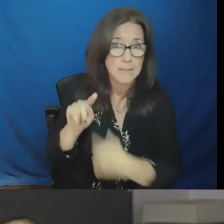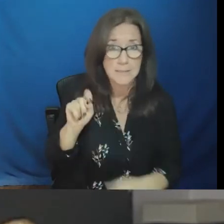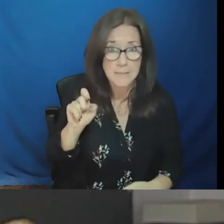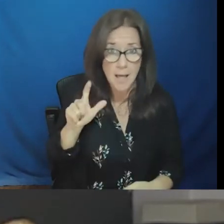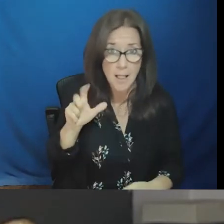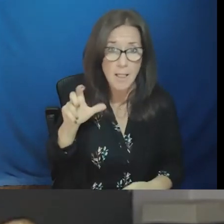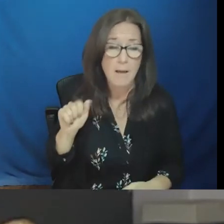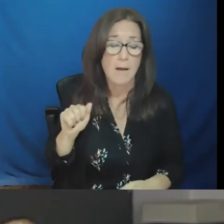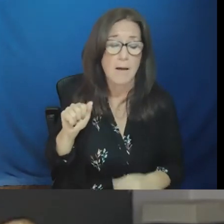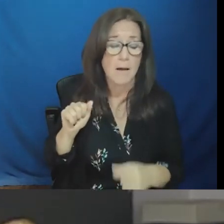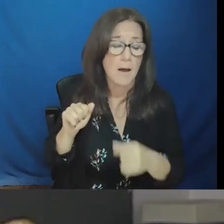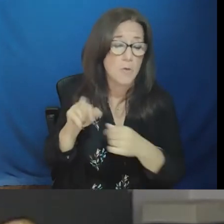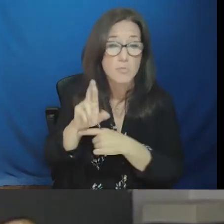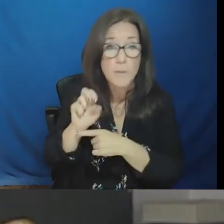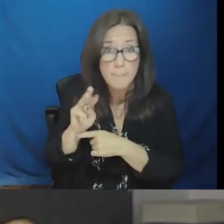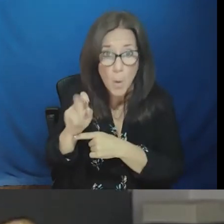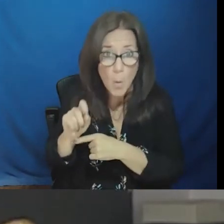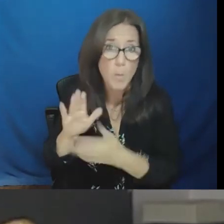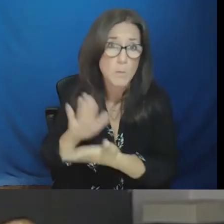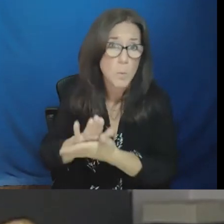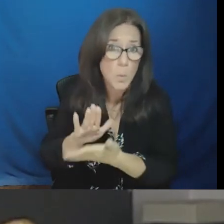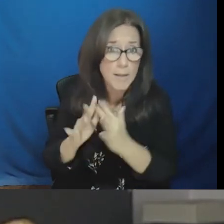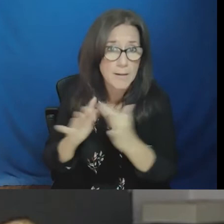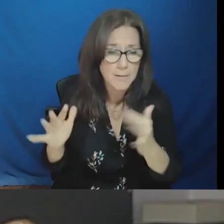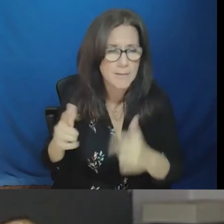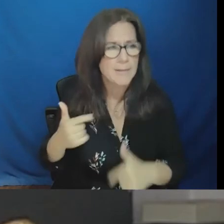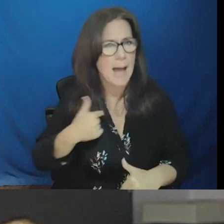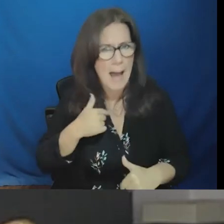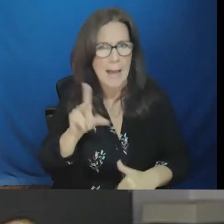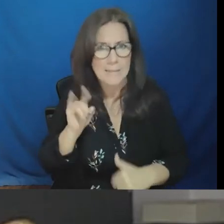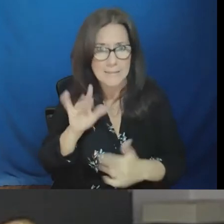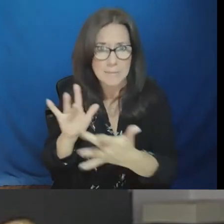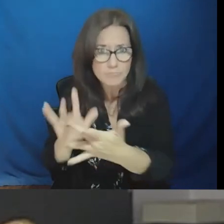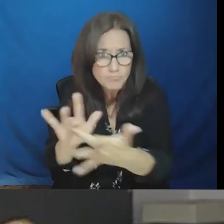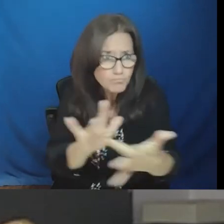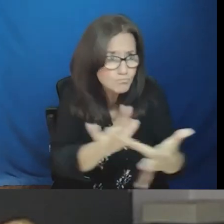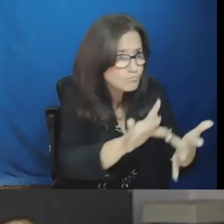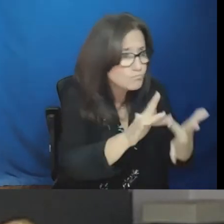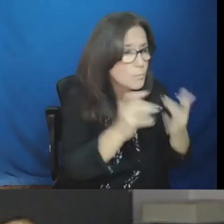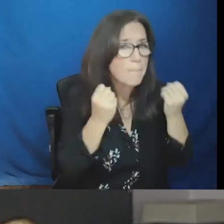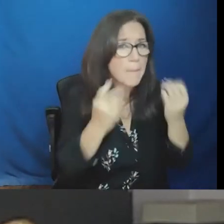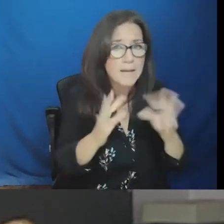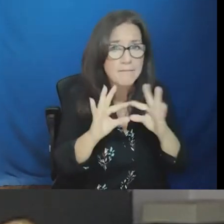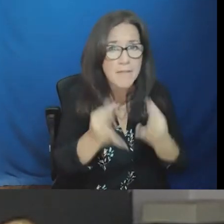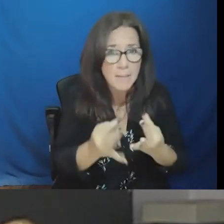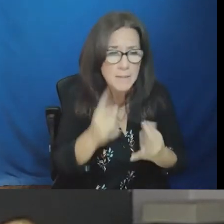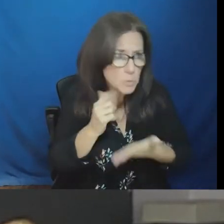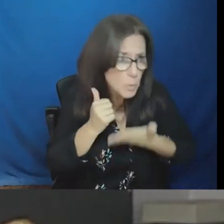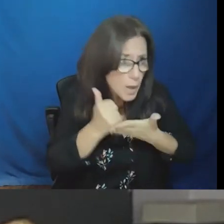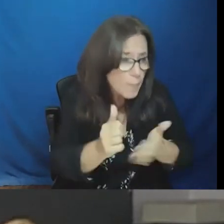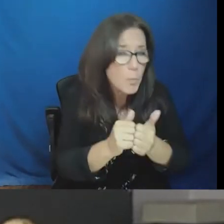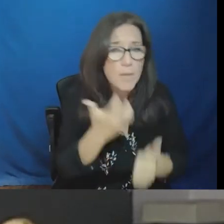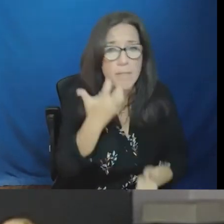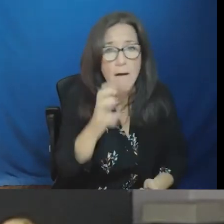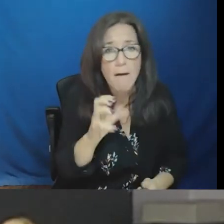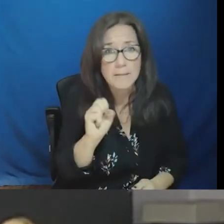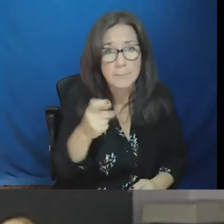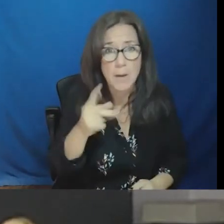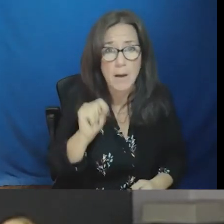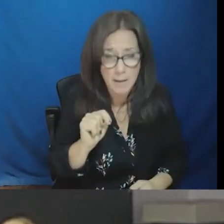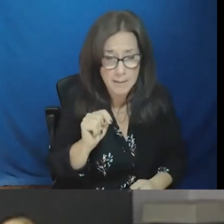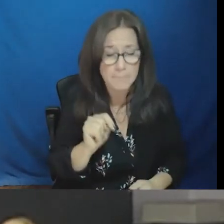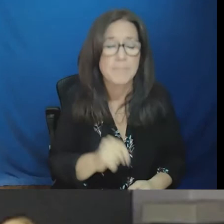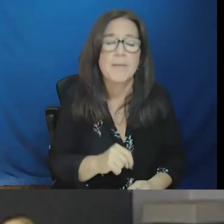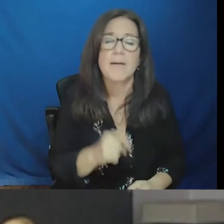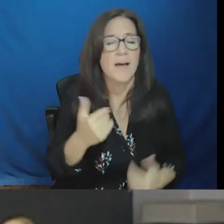them with hotspots and this and that. And there's so many stories, but one of them that I